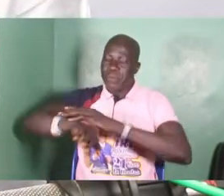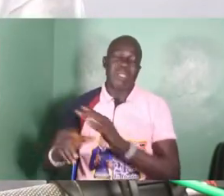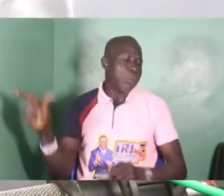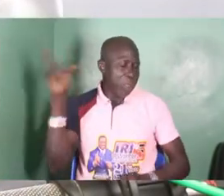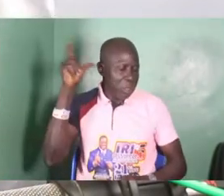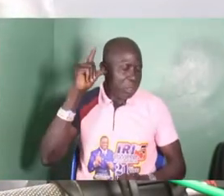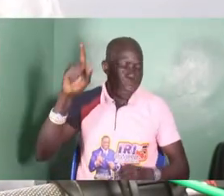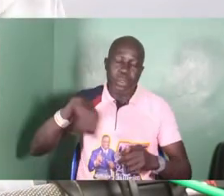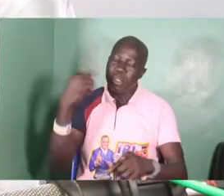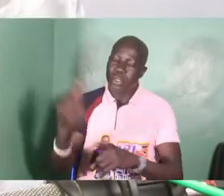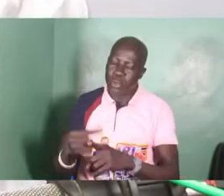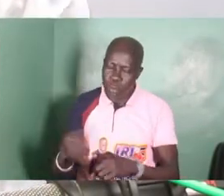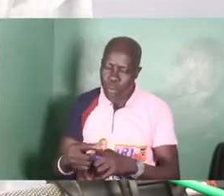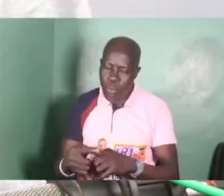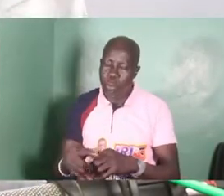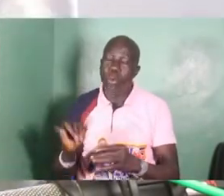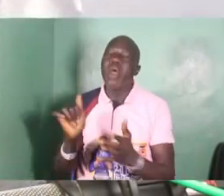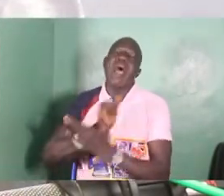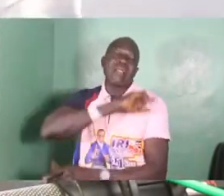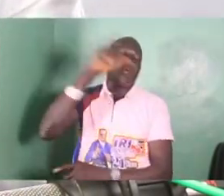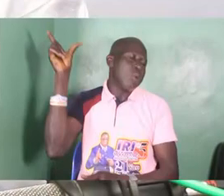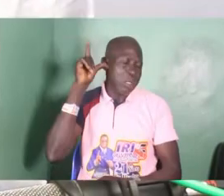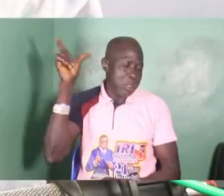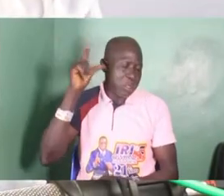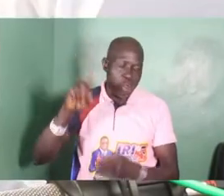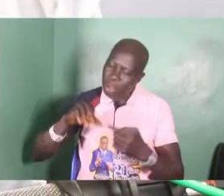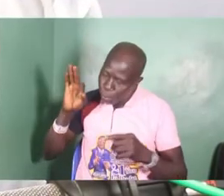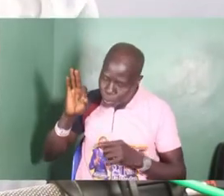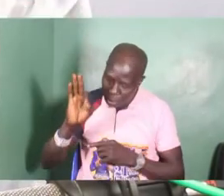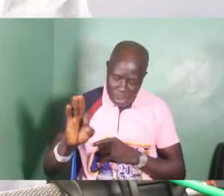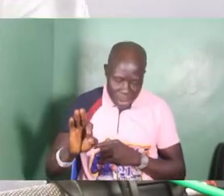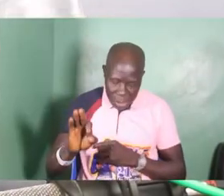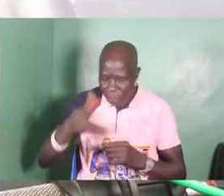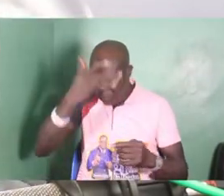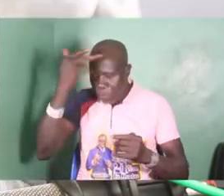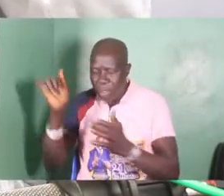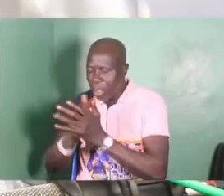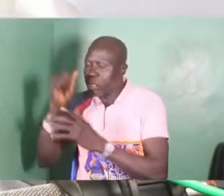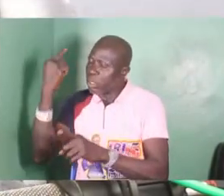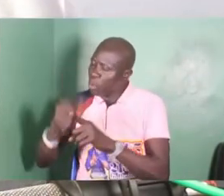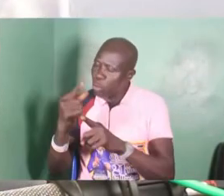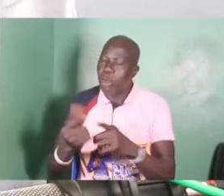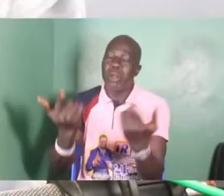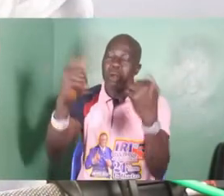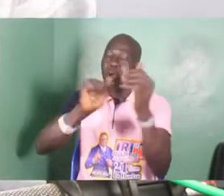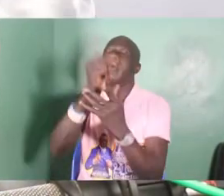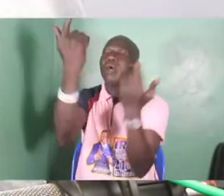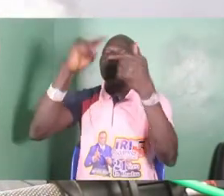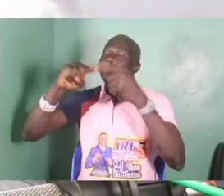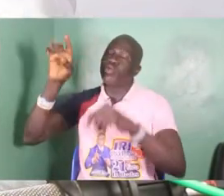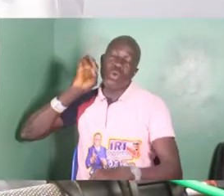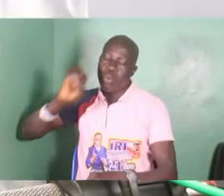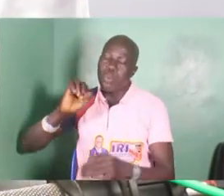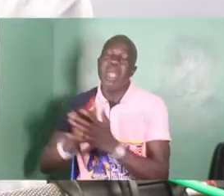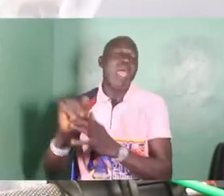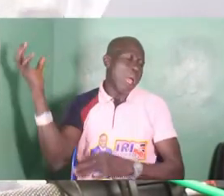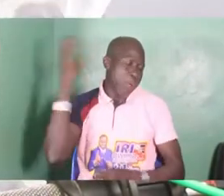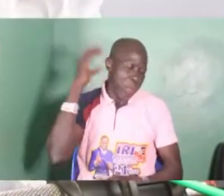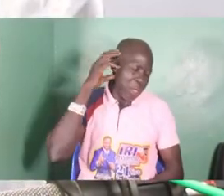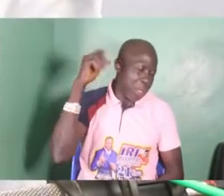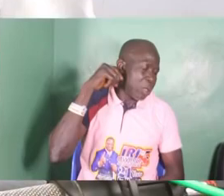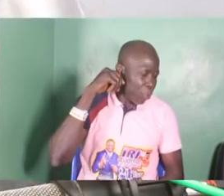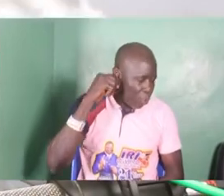listening to this word. Bó o ṣe ń gbọ́ ọ̀rọ̀ yìí. As you are listening to this preaching. Bó o ṣe ń gbọ́ ìwàásù yìí. Because the word of God came to me. Torí ọ̀rọ̀ Ọlọ́run wá sí mi. Mo gbọ́ ṣé tí mi